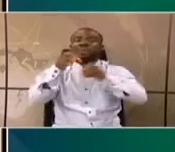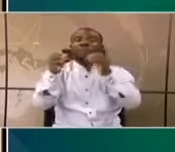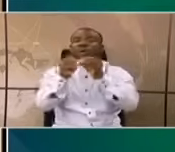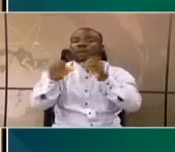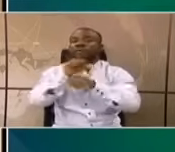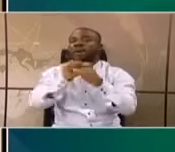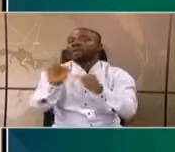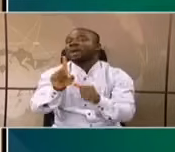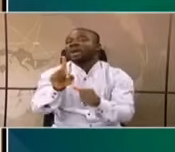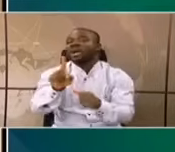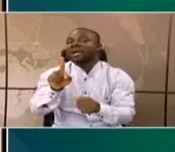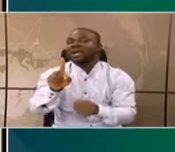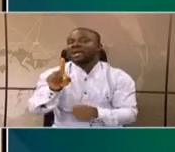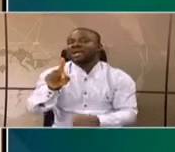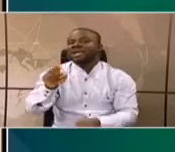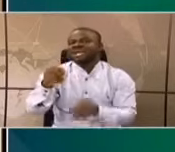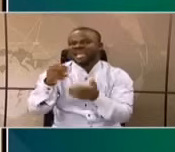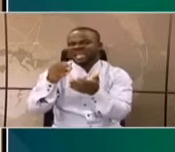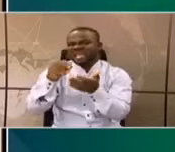Hey.